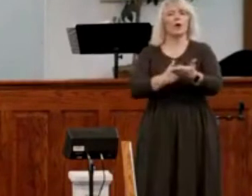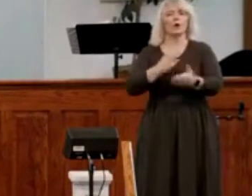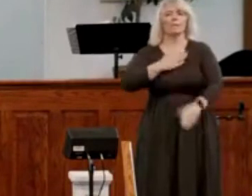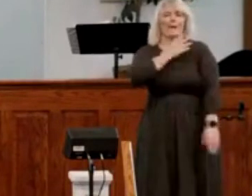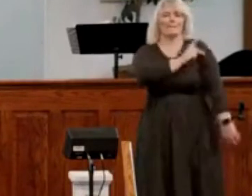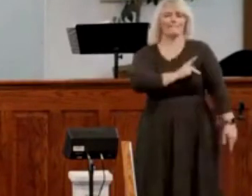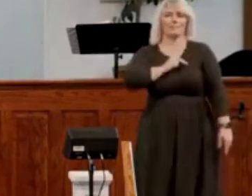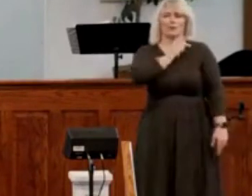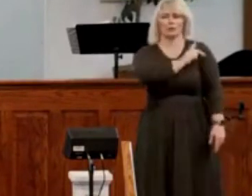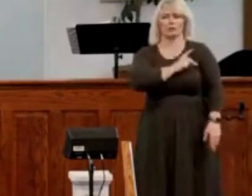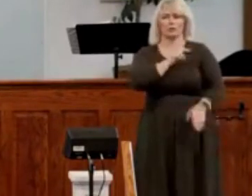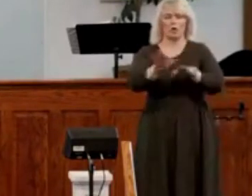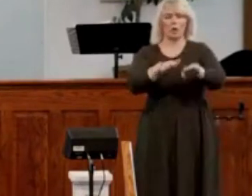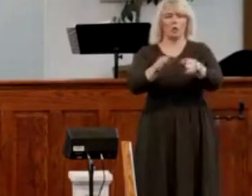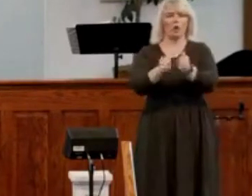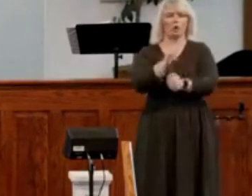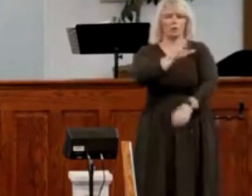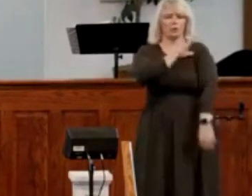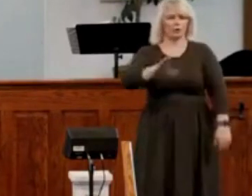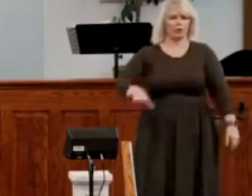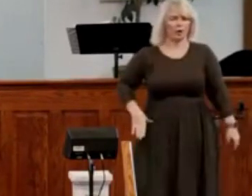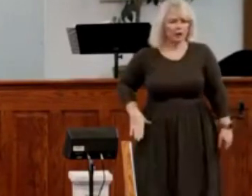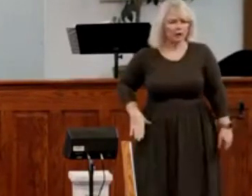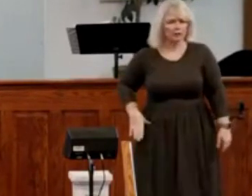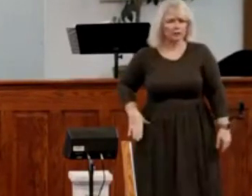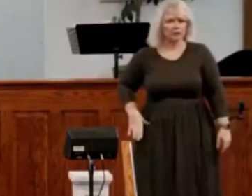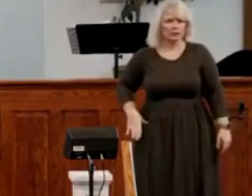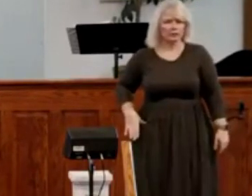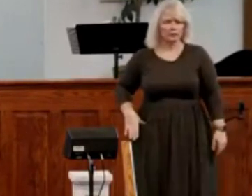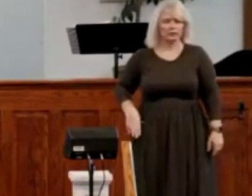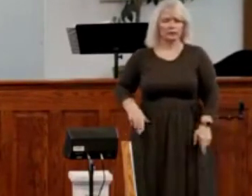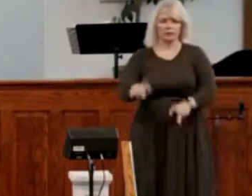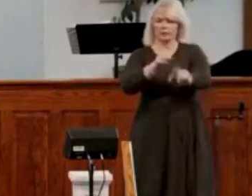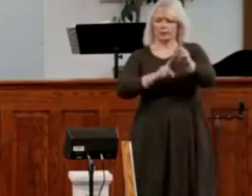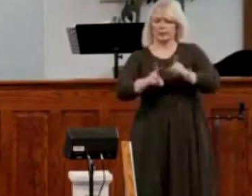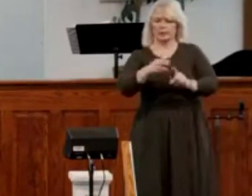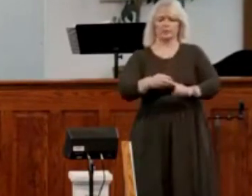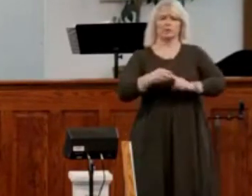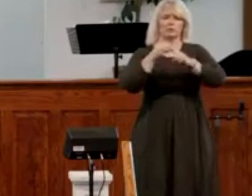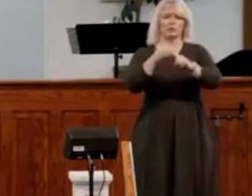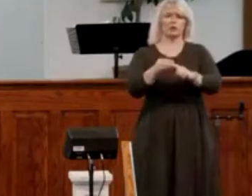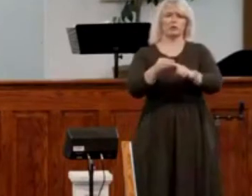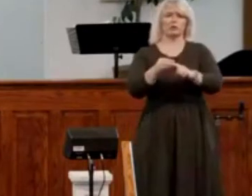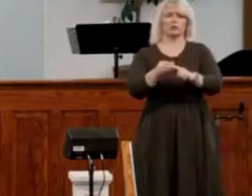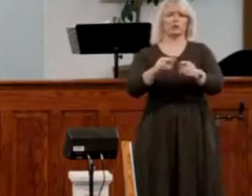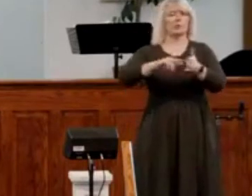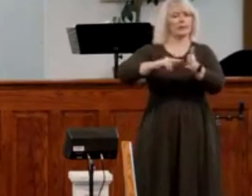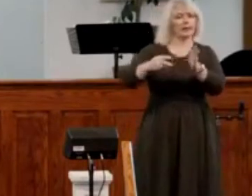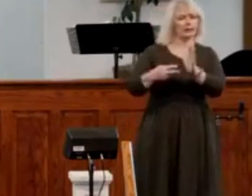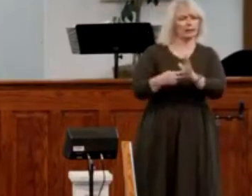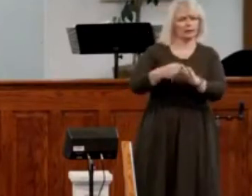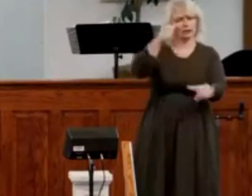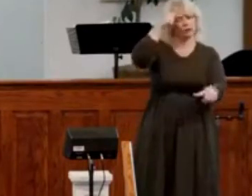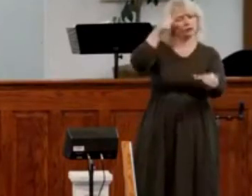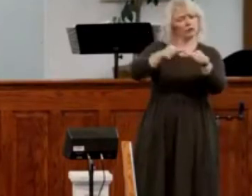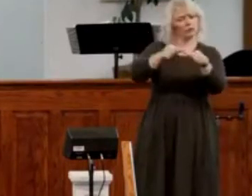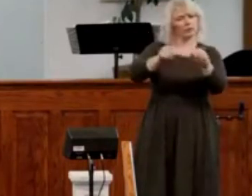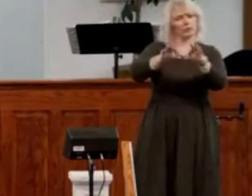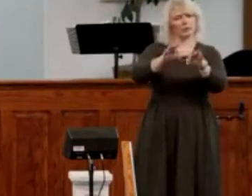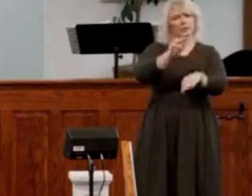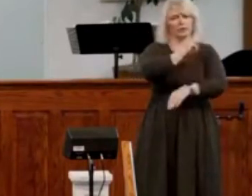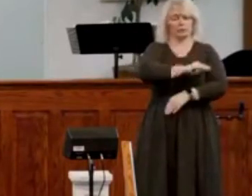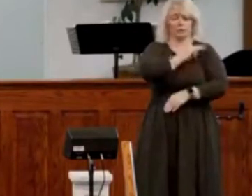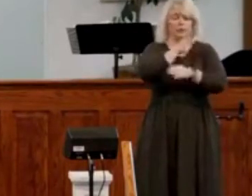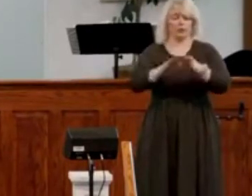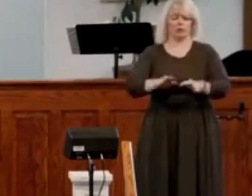personal walk with Christ. And so these people have very special meanings to me. So remember Kurt Shafley and his ministry